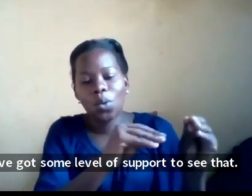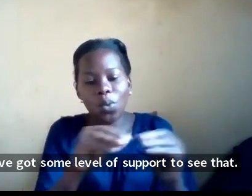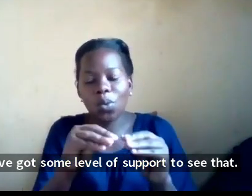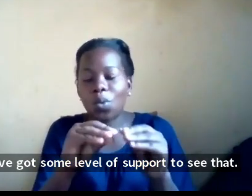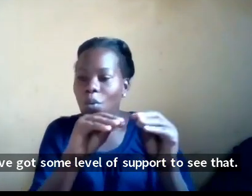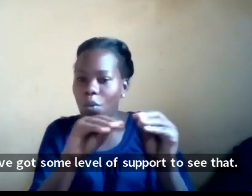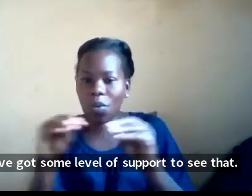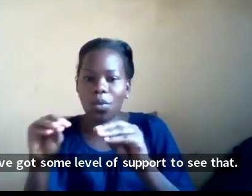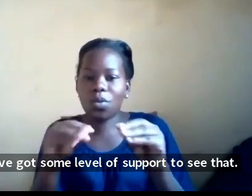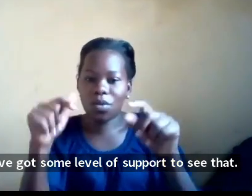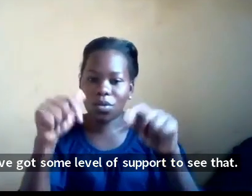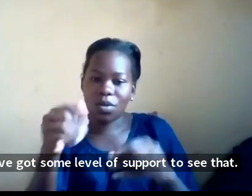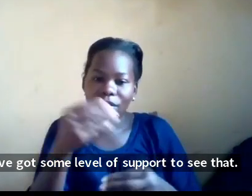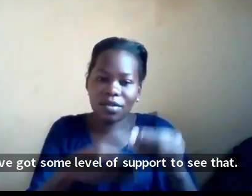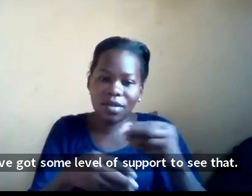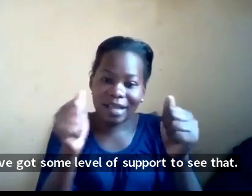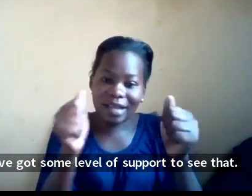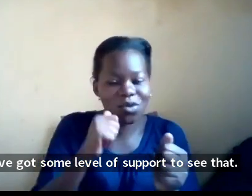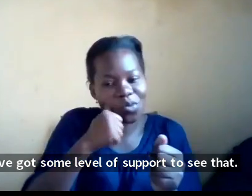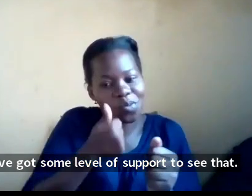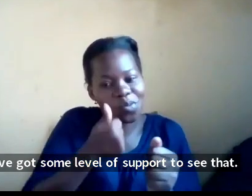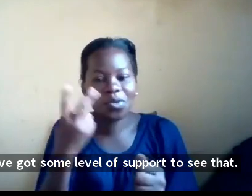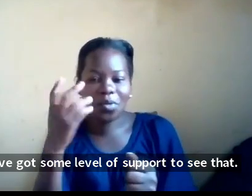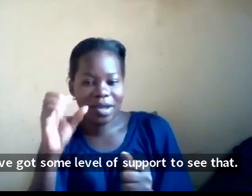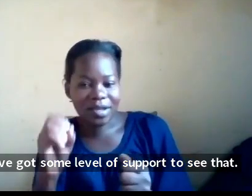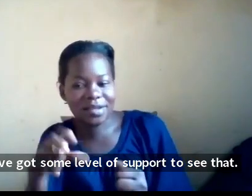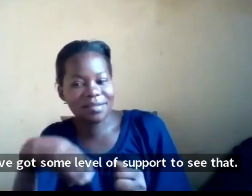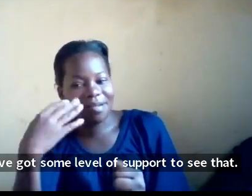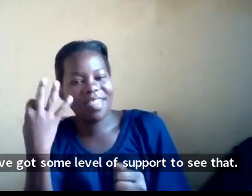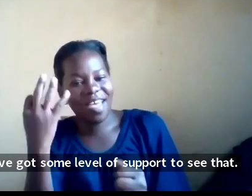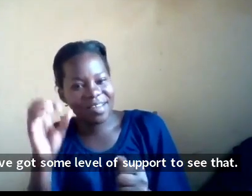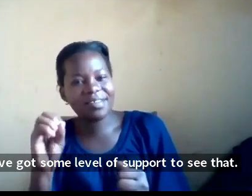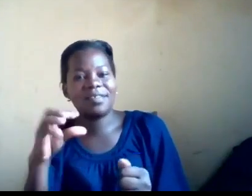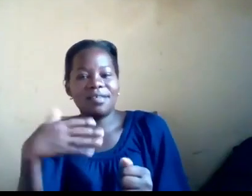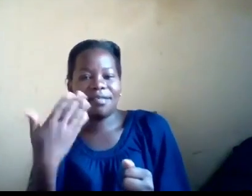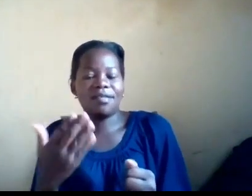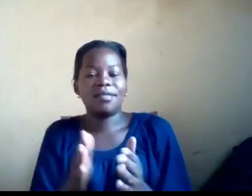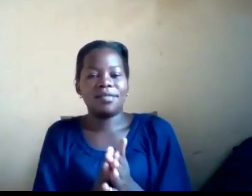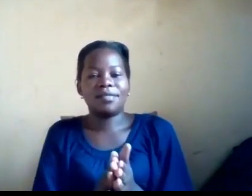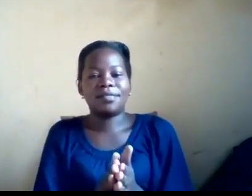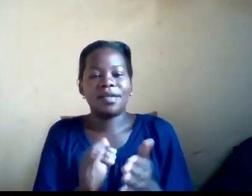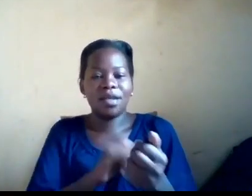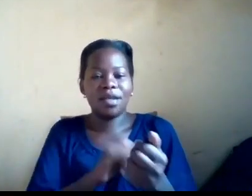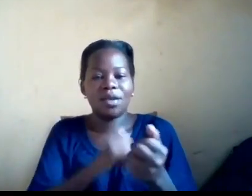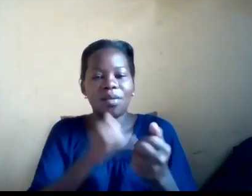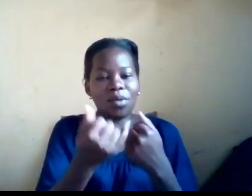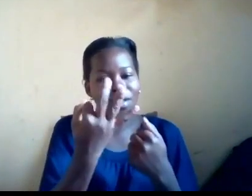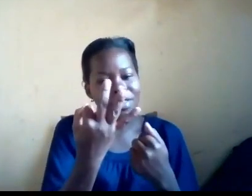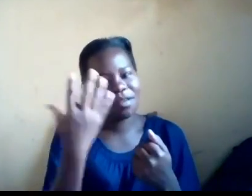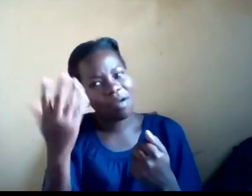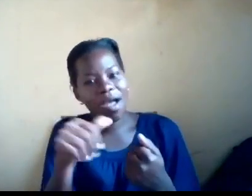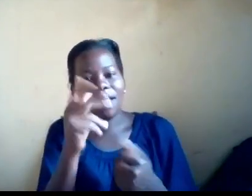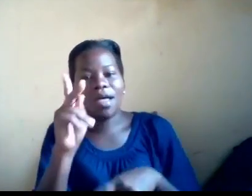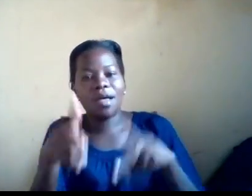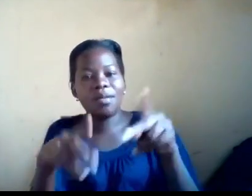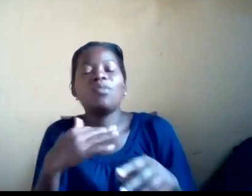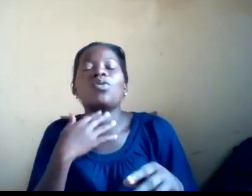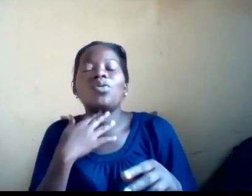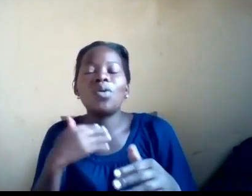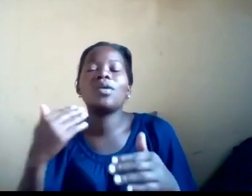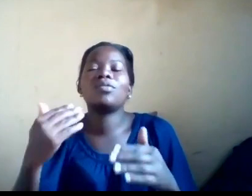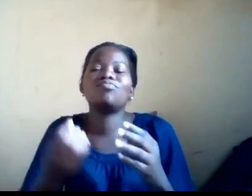If today you are selling 10 things, maybe tomorrow you're selling 20 or 30, maybe tomorrow you're employing three more people. We want to see them